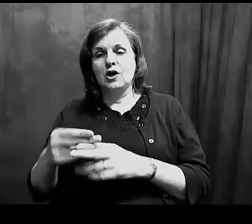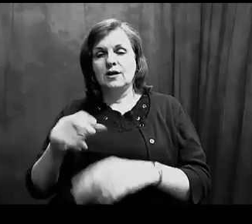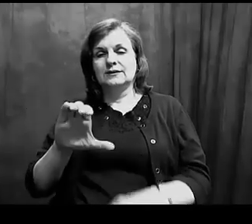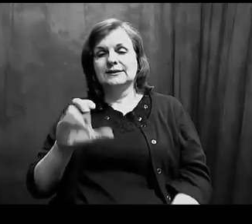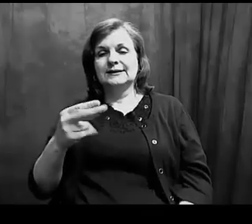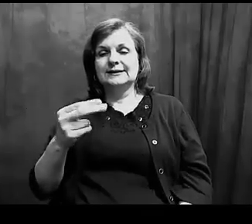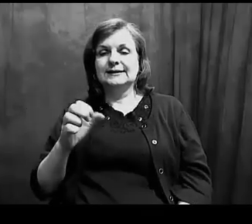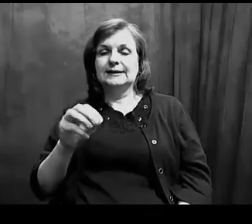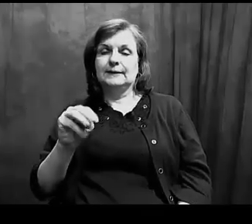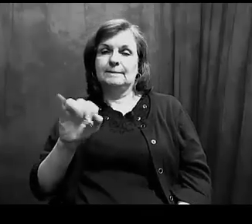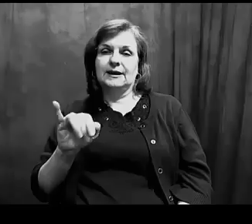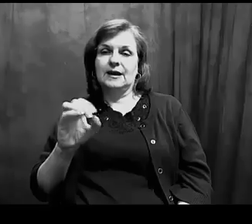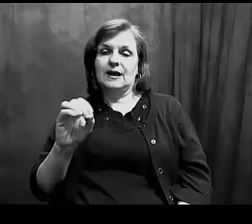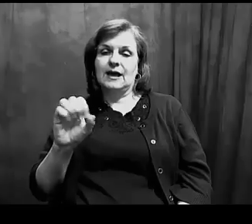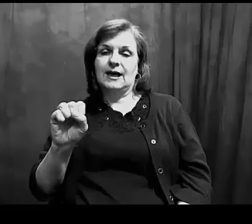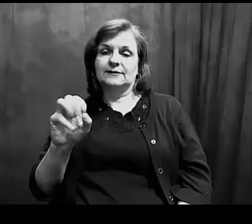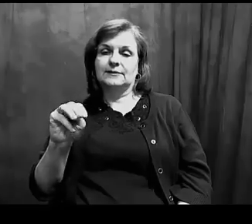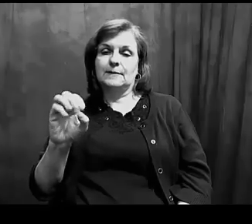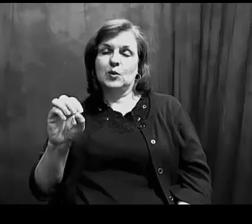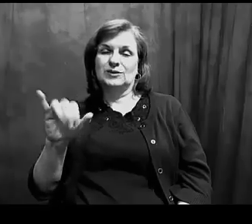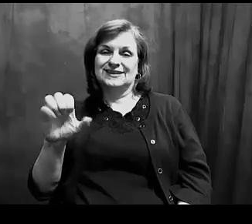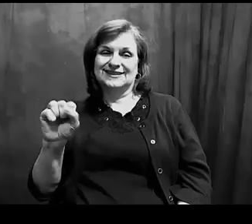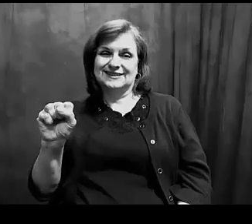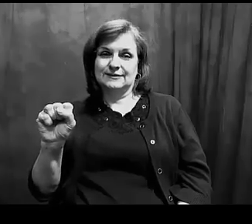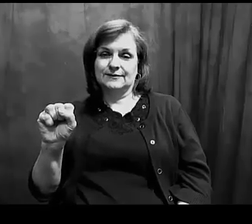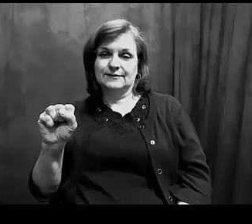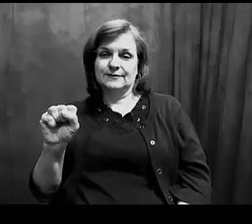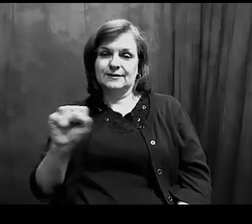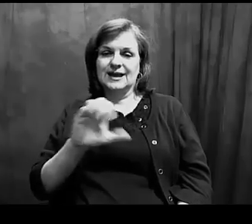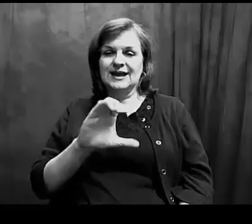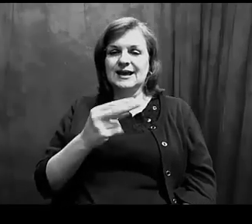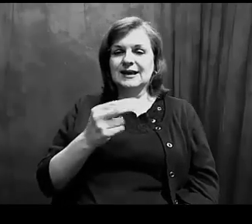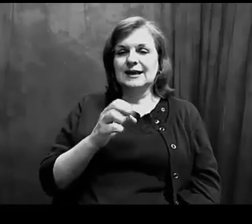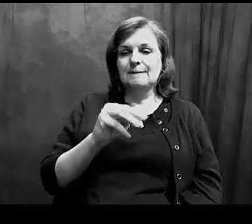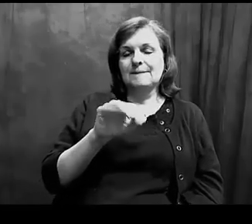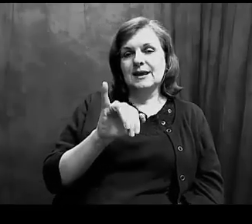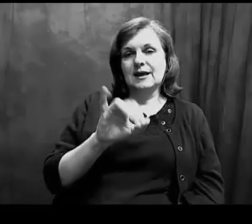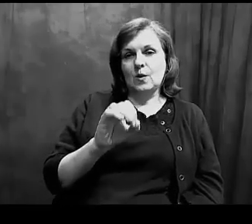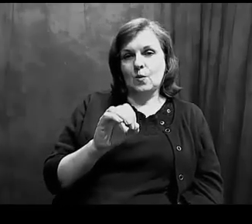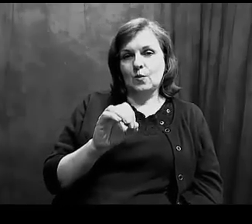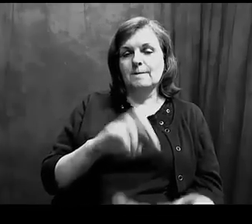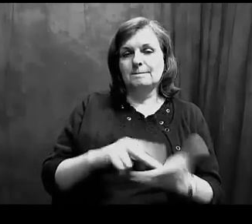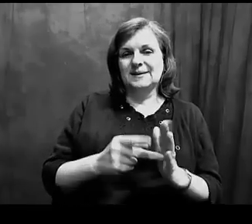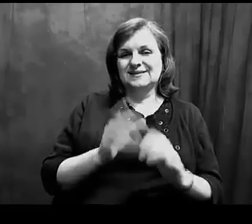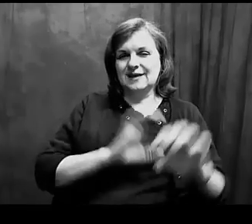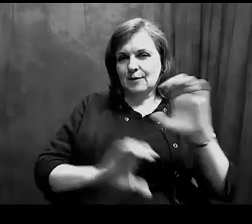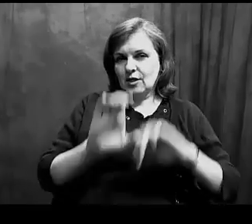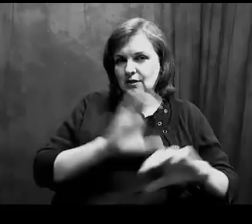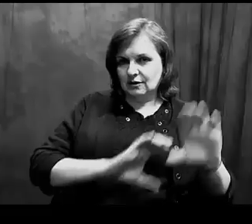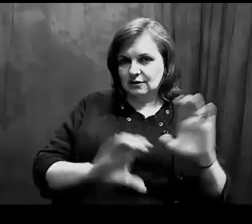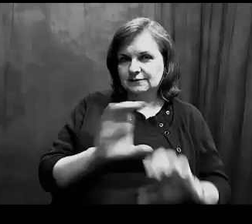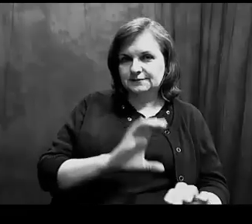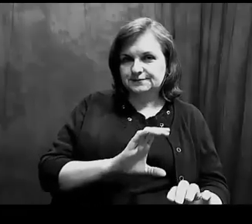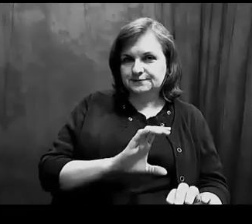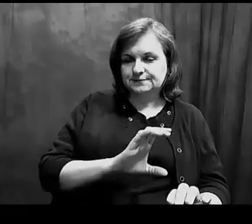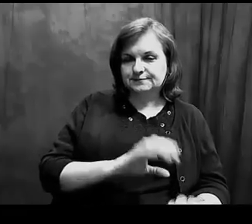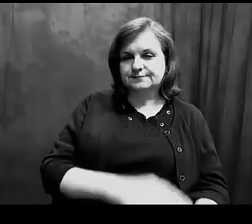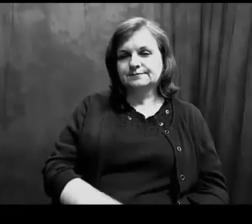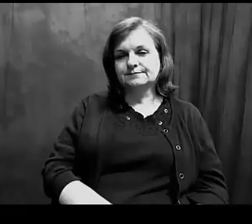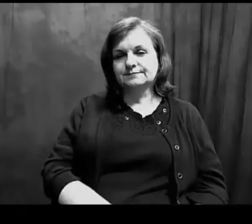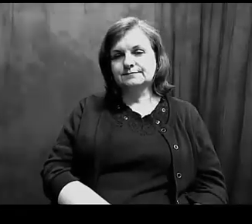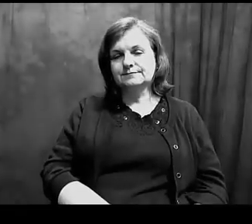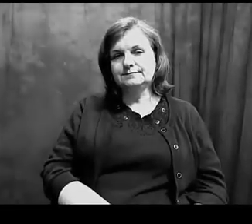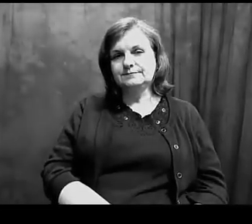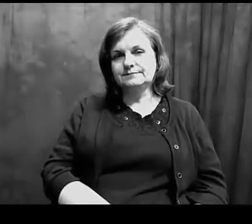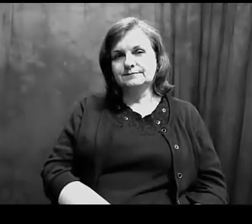power something known as chemiosmosis. So chemio is